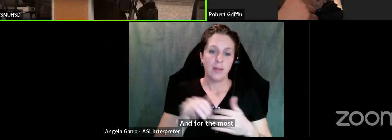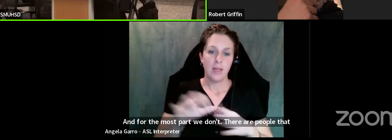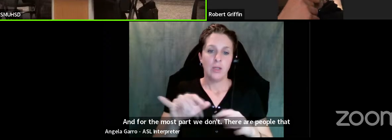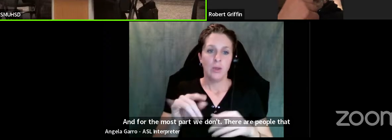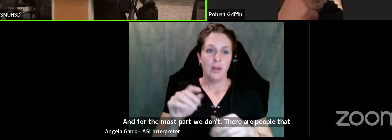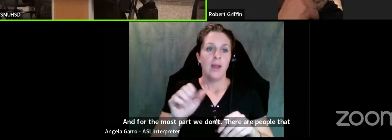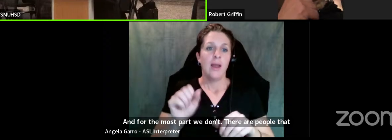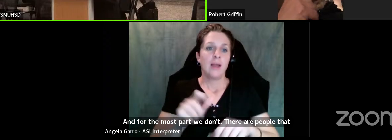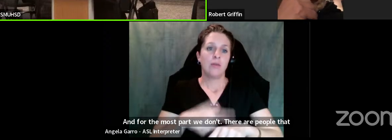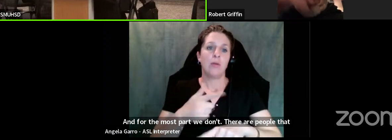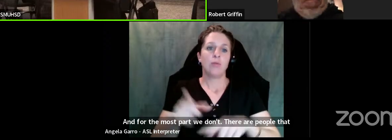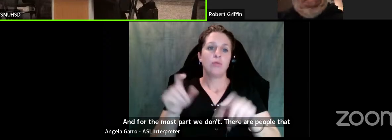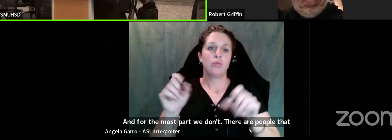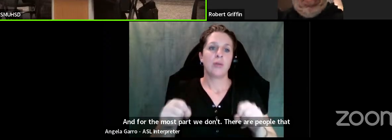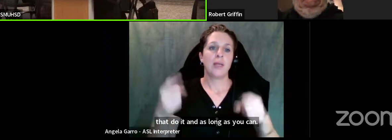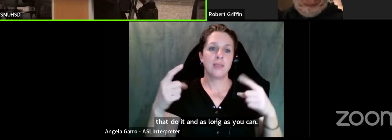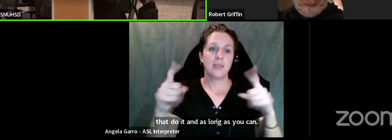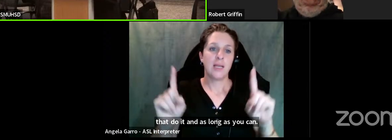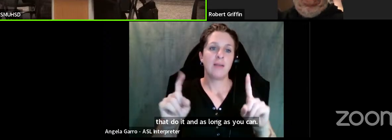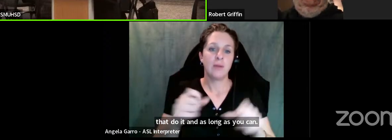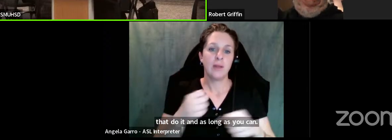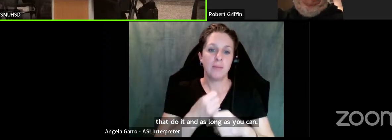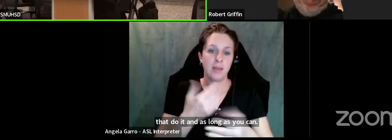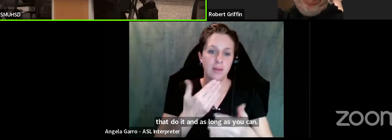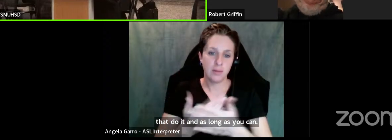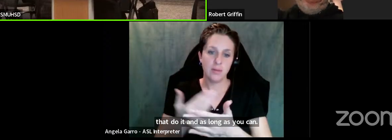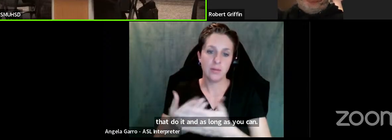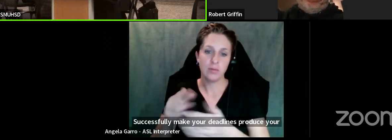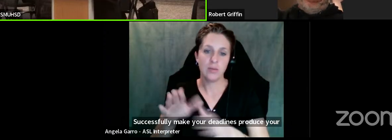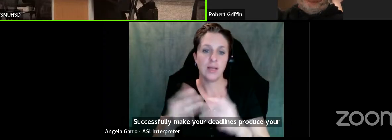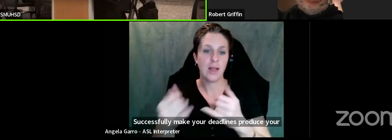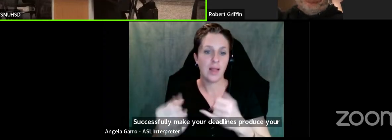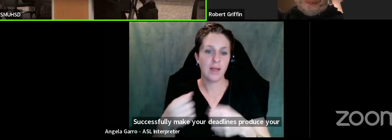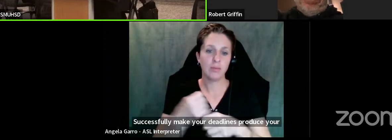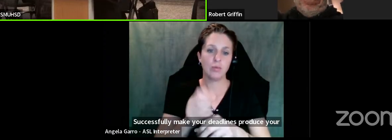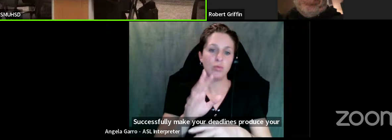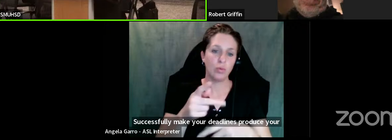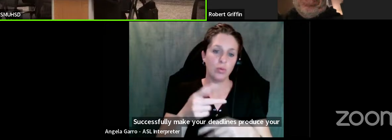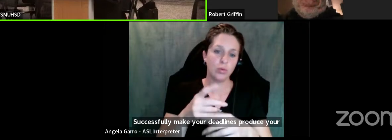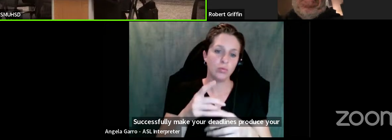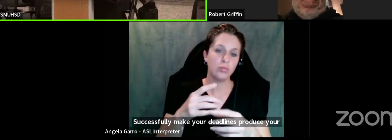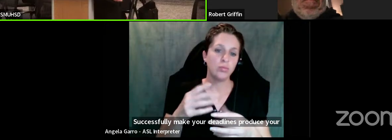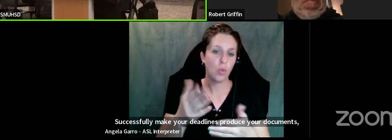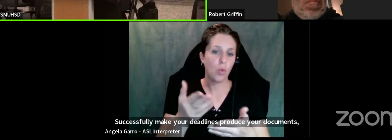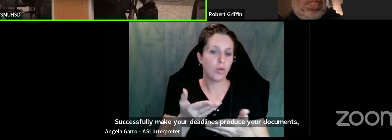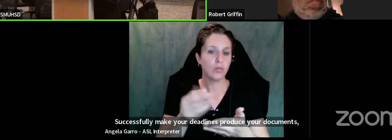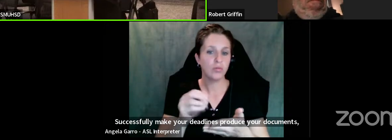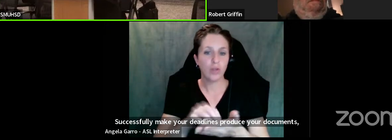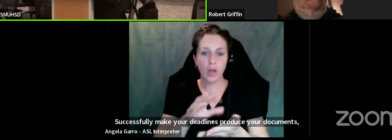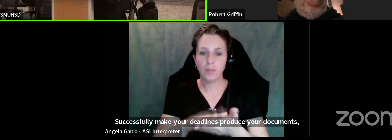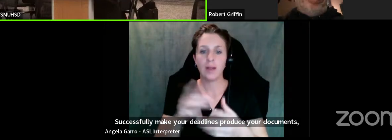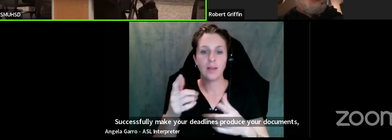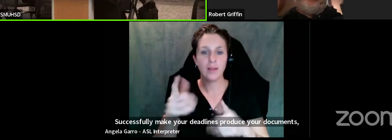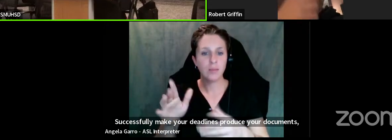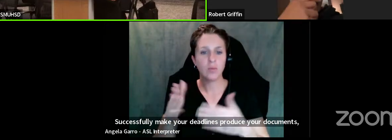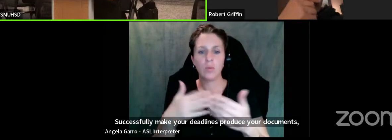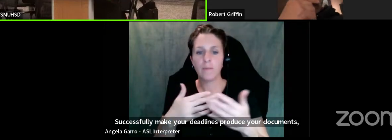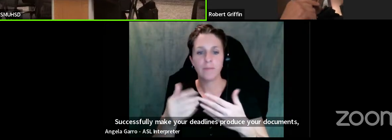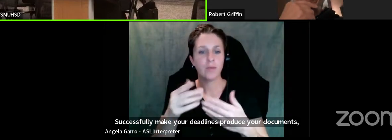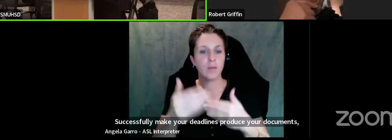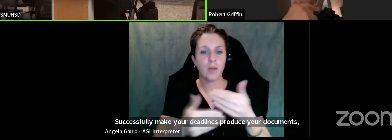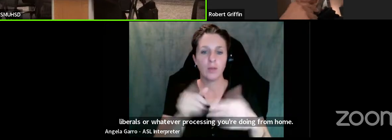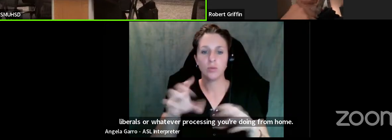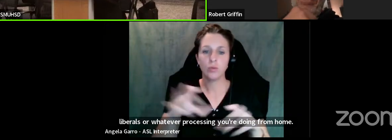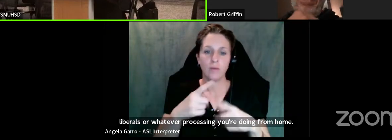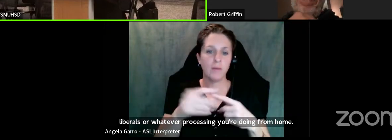can successfully make your deadlines, produce your documents, deliverables, or whatever processing you're doing from home, it